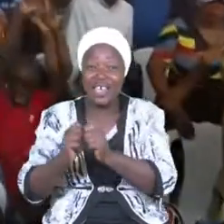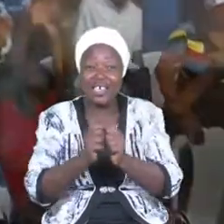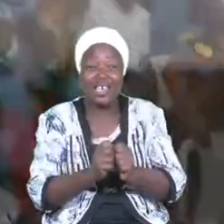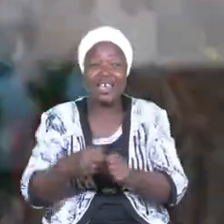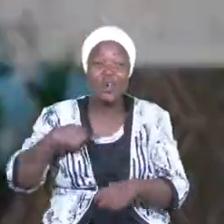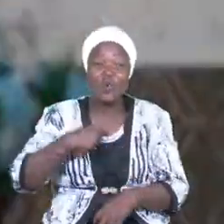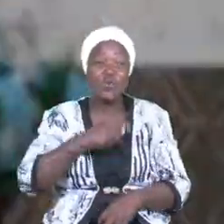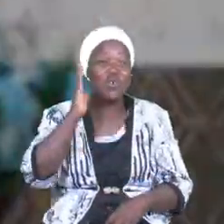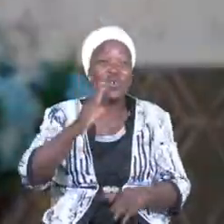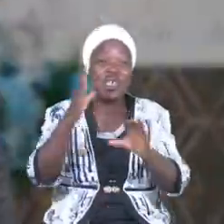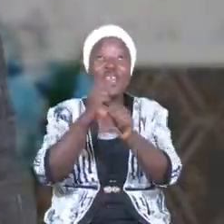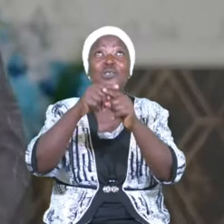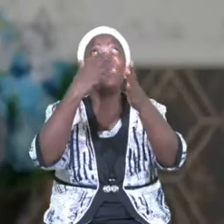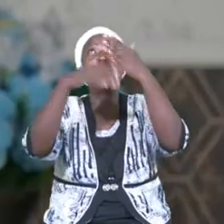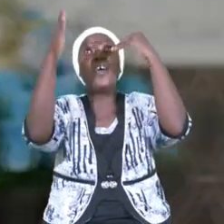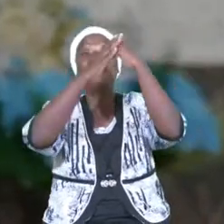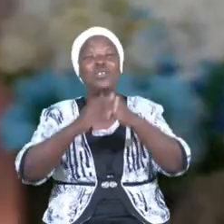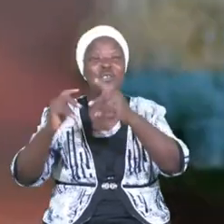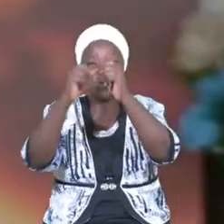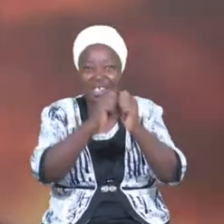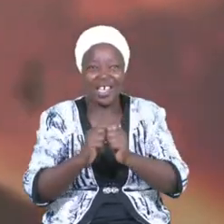get to heaven together.